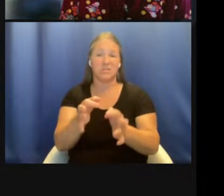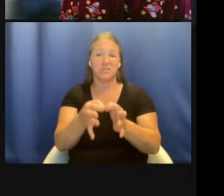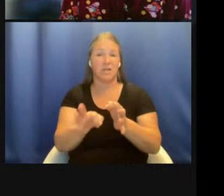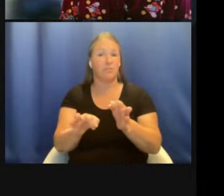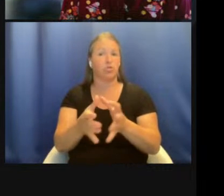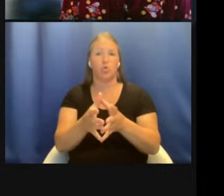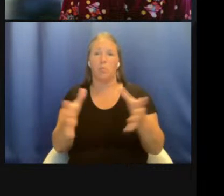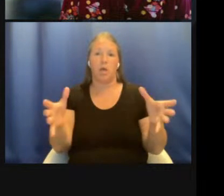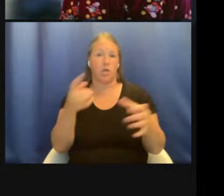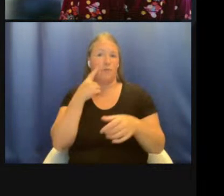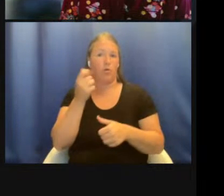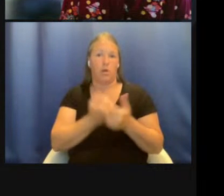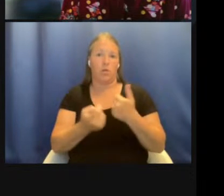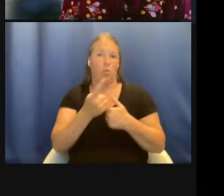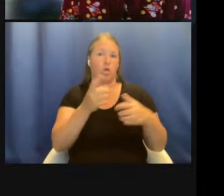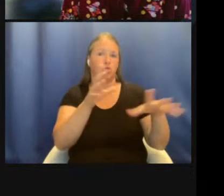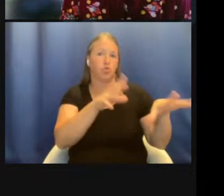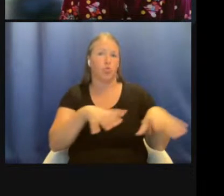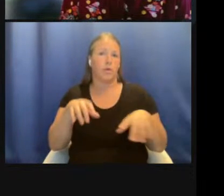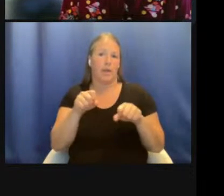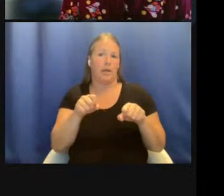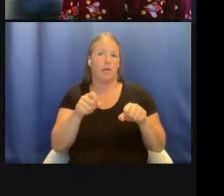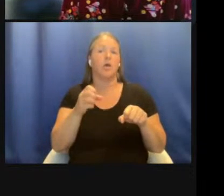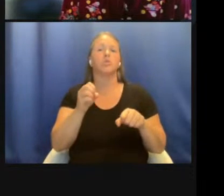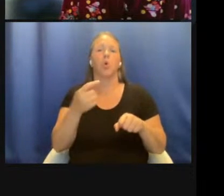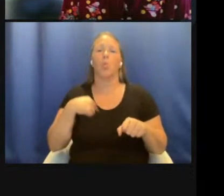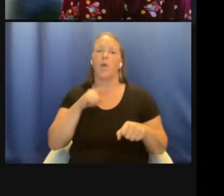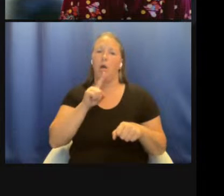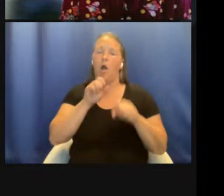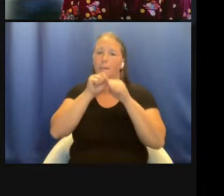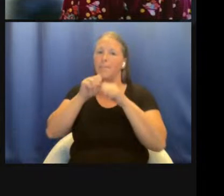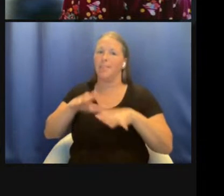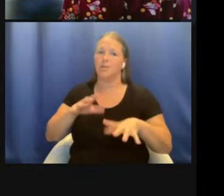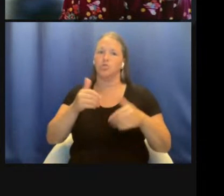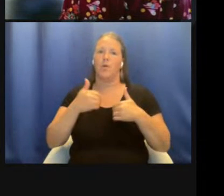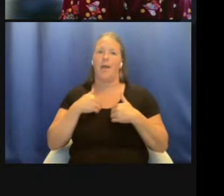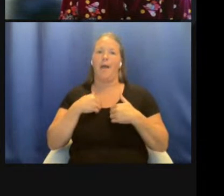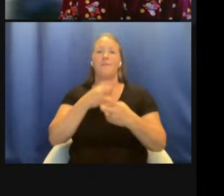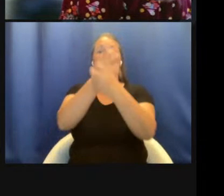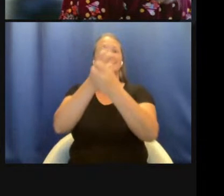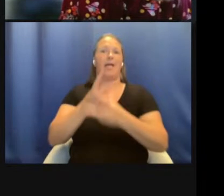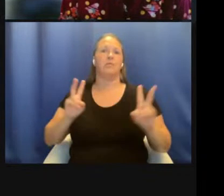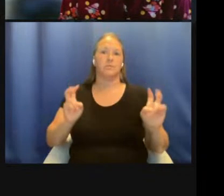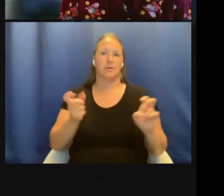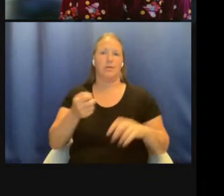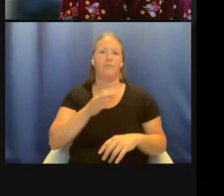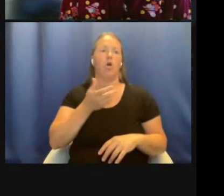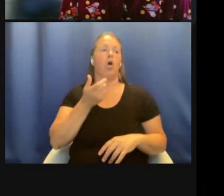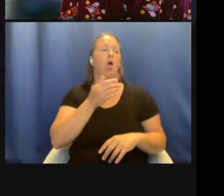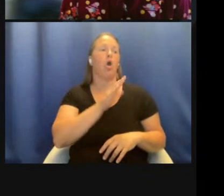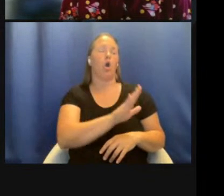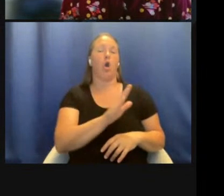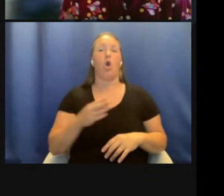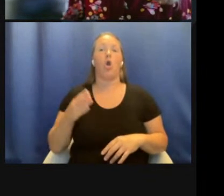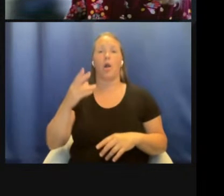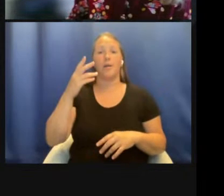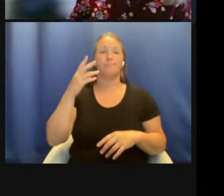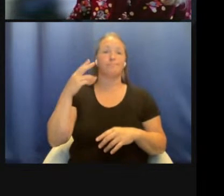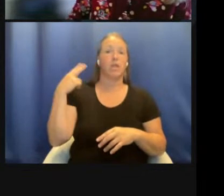for anyone to take. So we're blessed to have the skeleton of her memoirs, some of which I'm going to share with